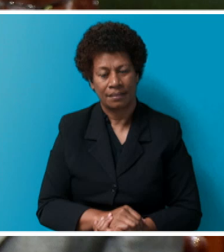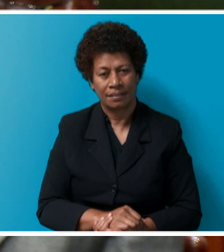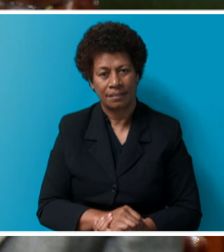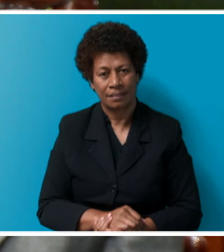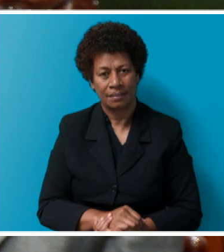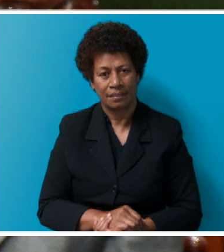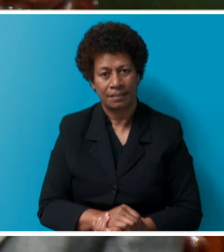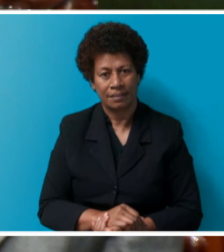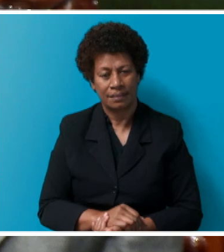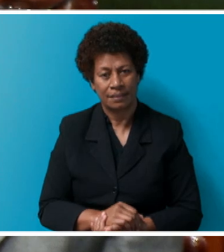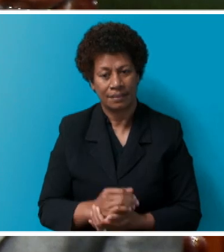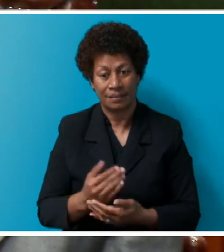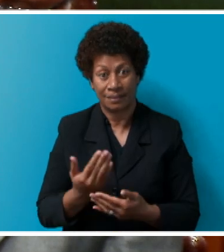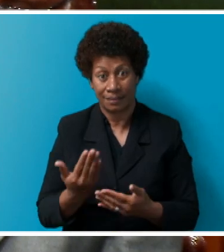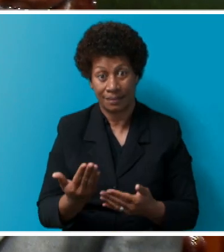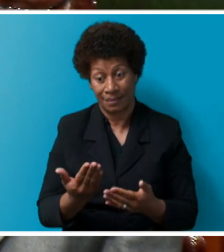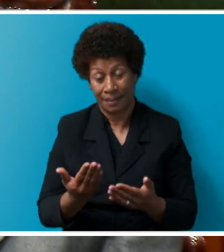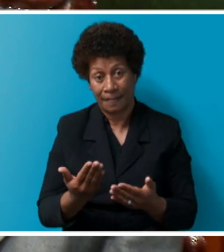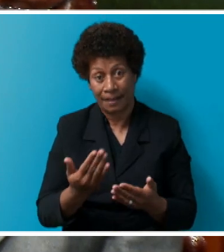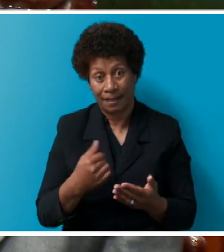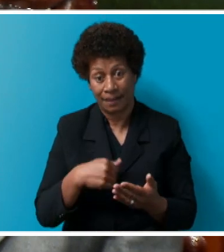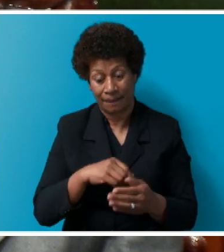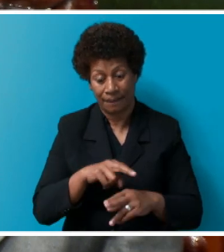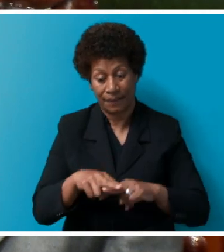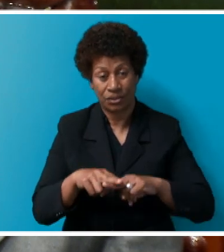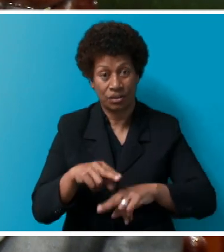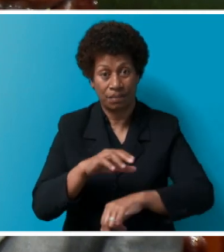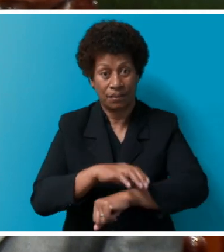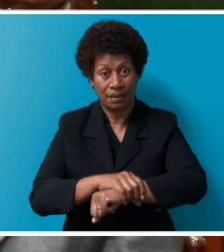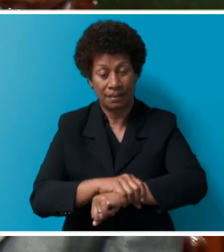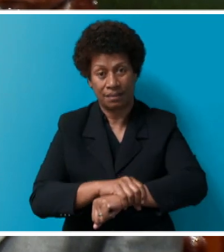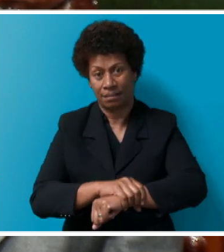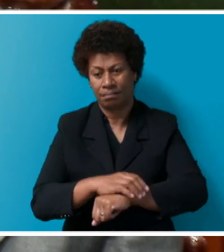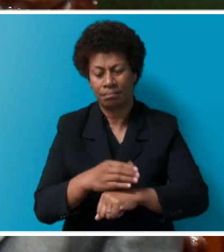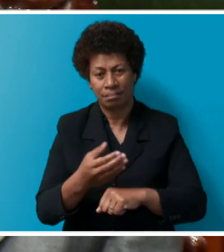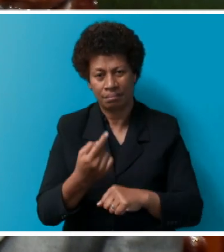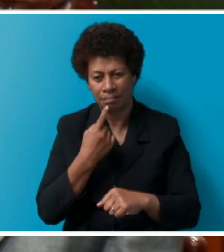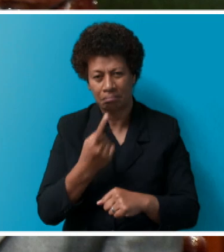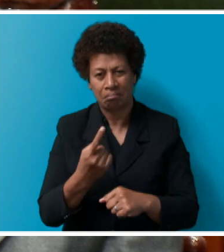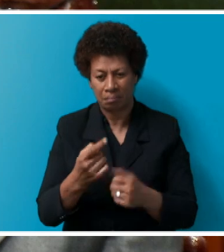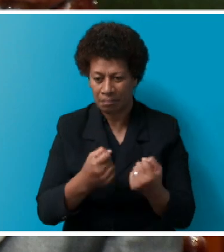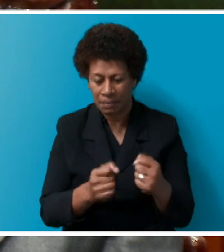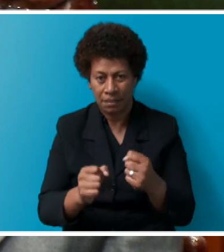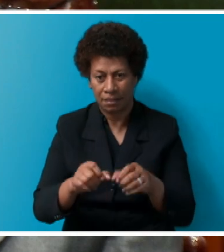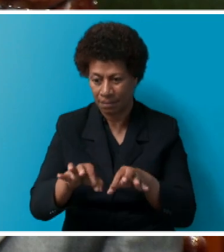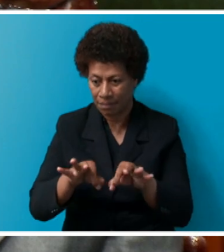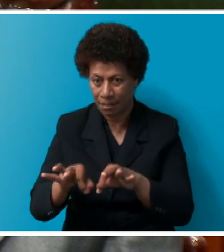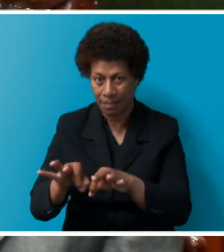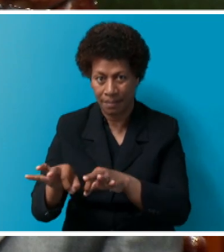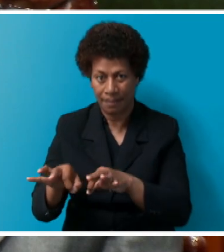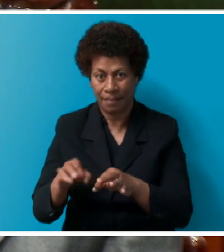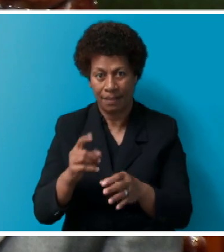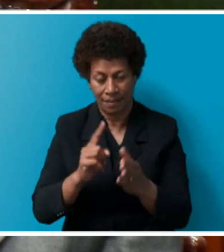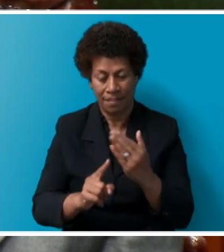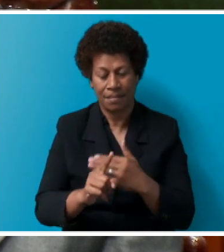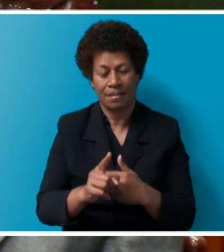may. The Fiji Police Force has taken a series of proactive and strategic steps to prevent any recurrence of